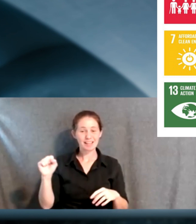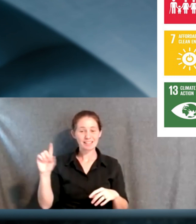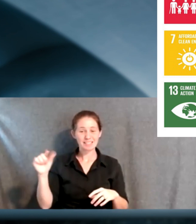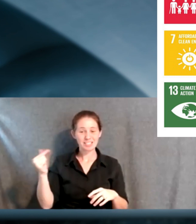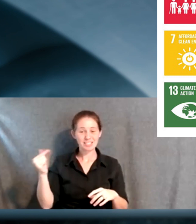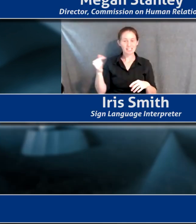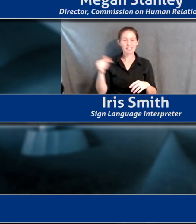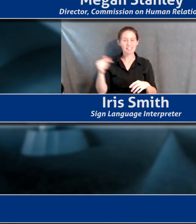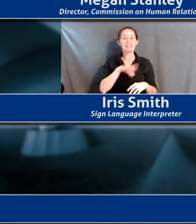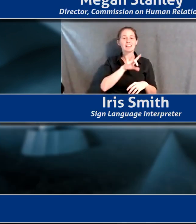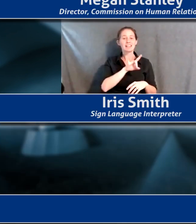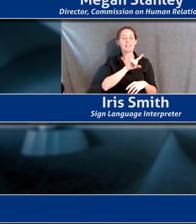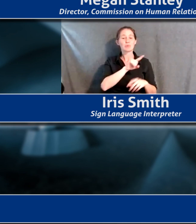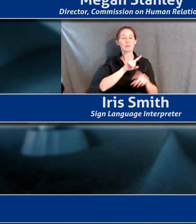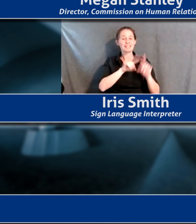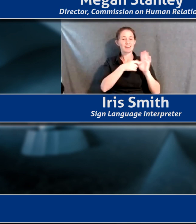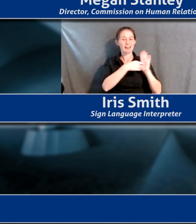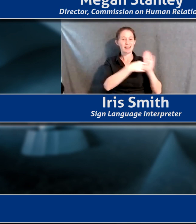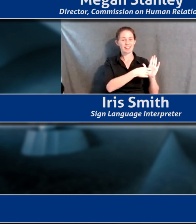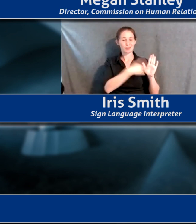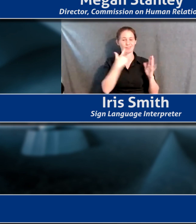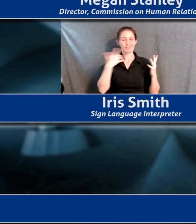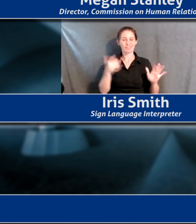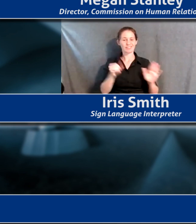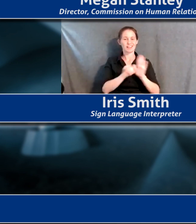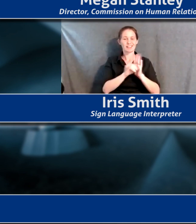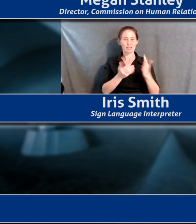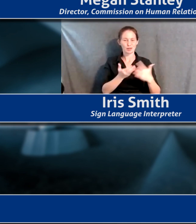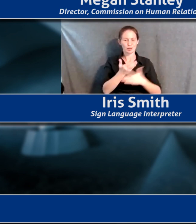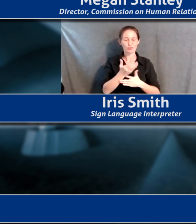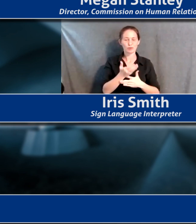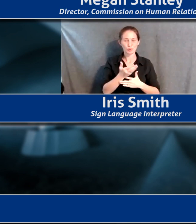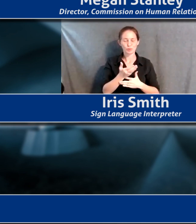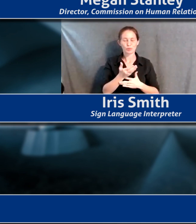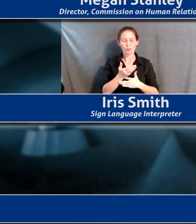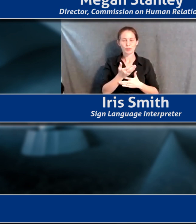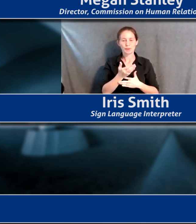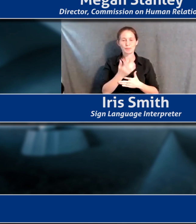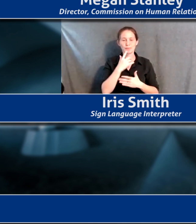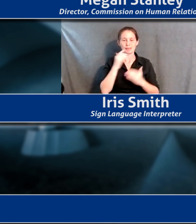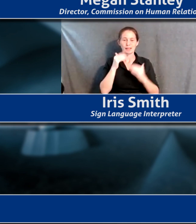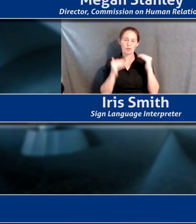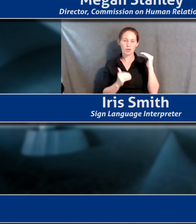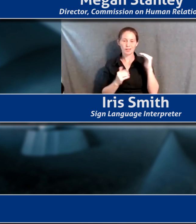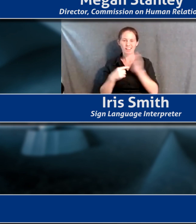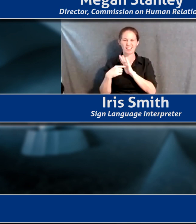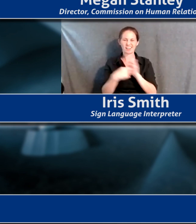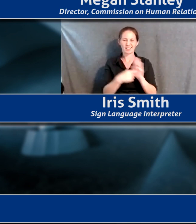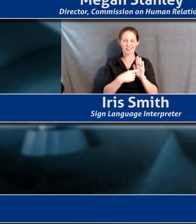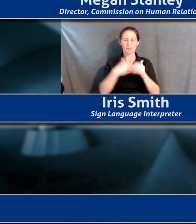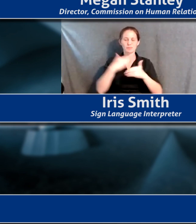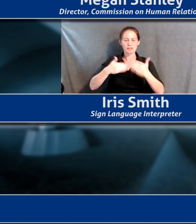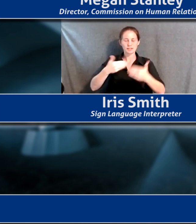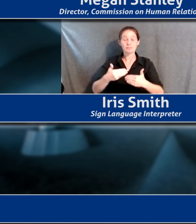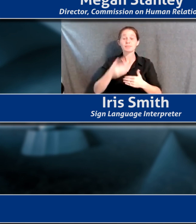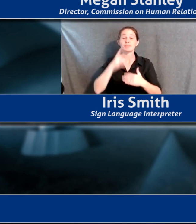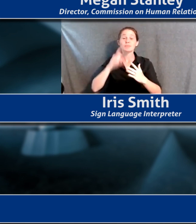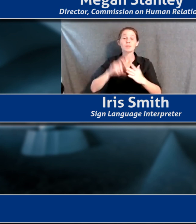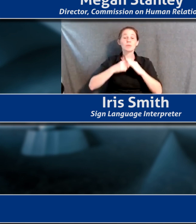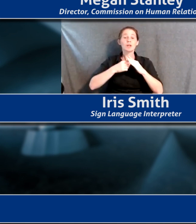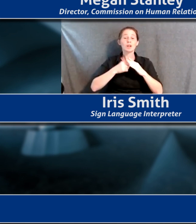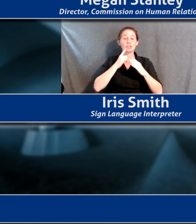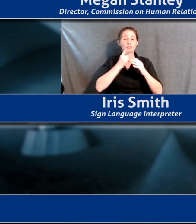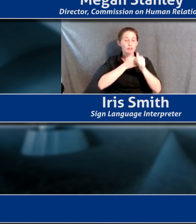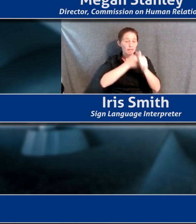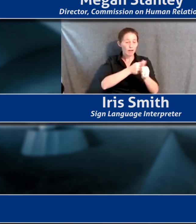81 different indicators that we identified through the Equality Indicators process. So we started to map that